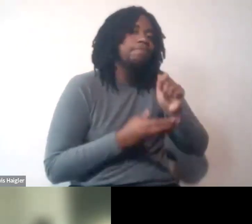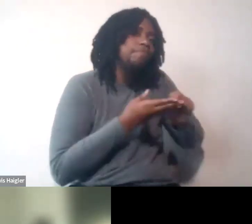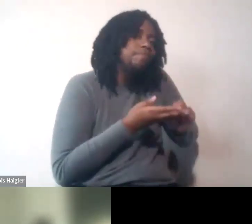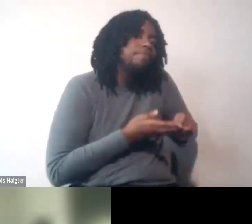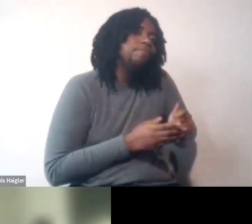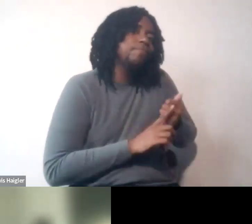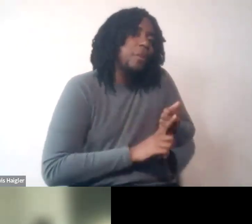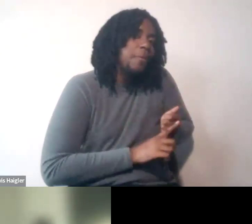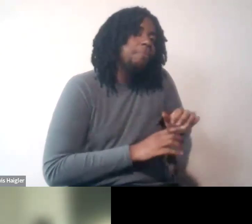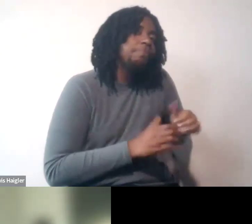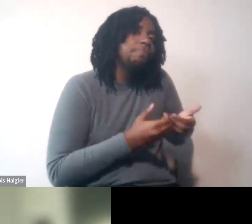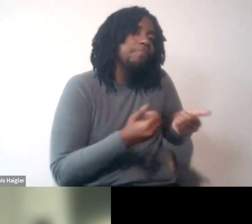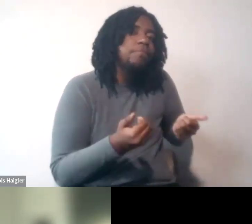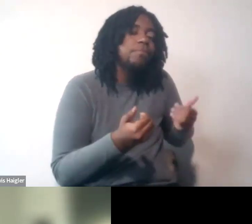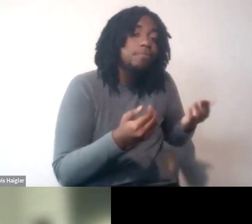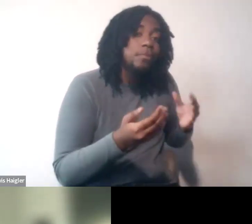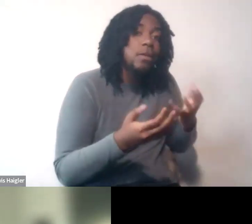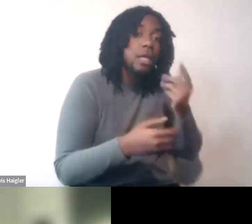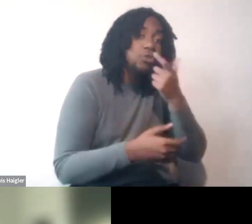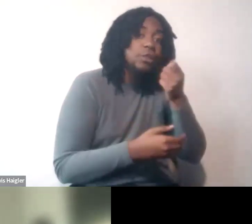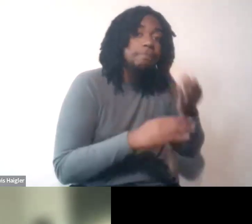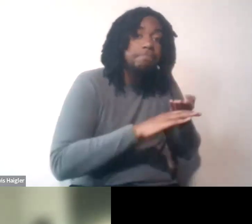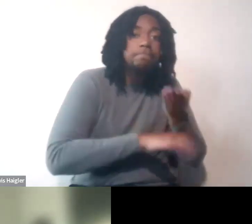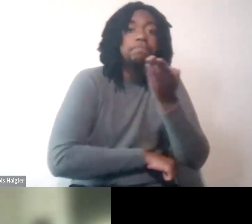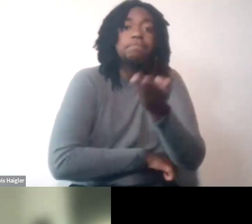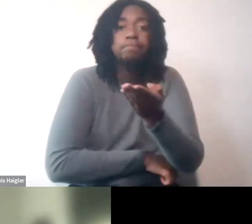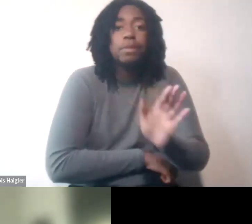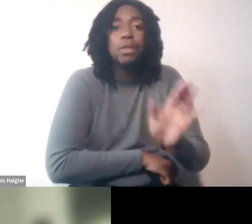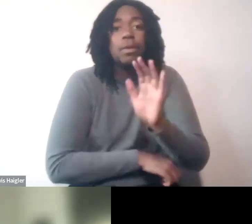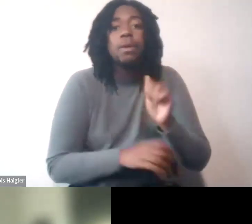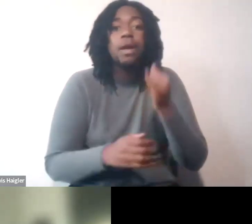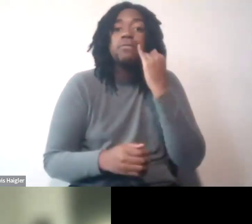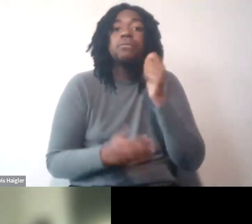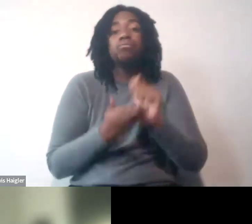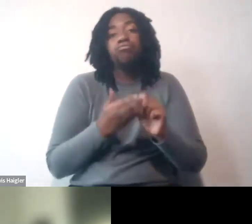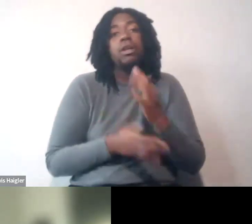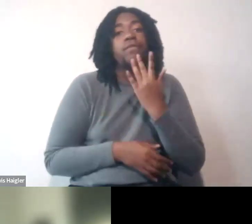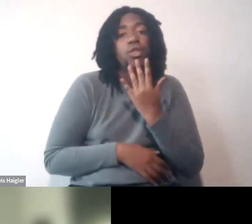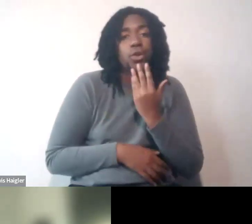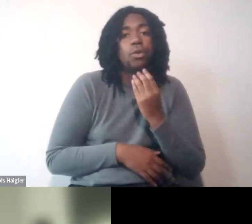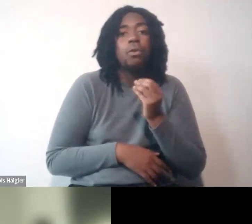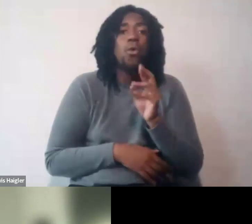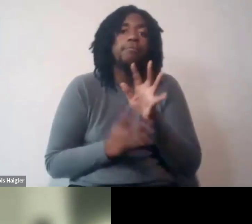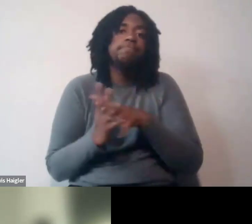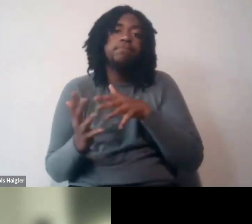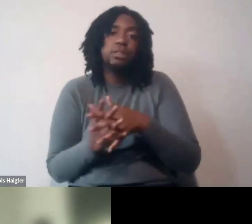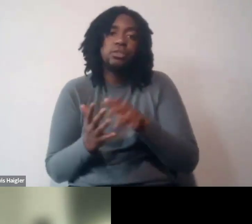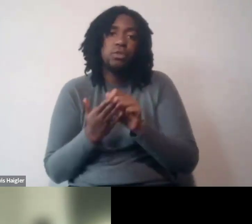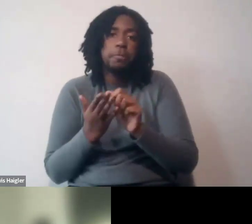background who would be interested in this contest if they're authors of color or Indigenous